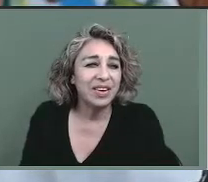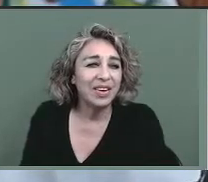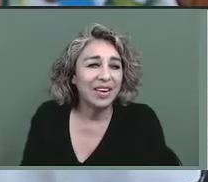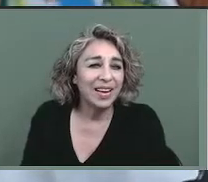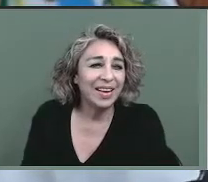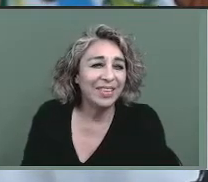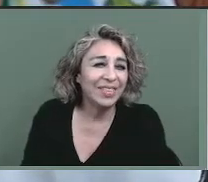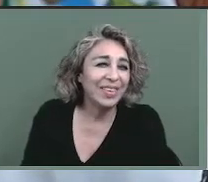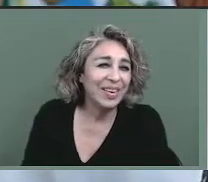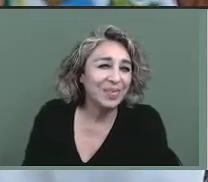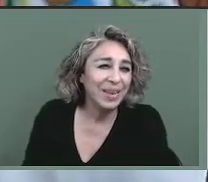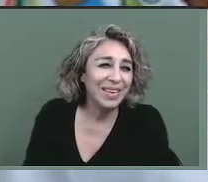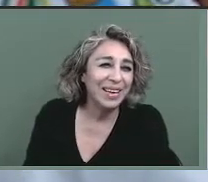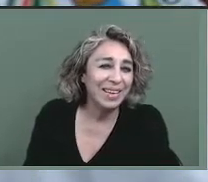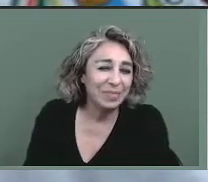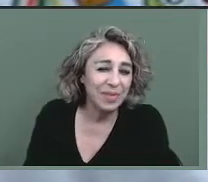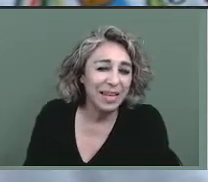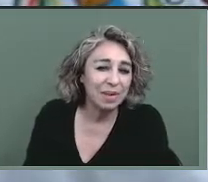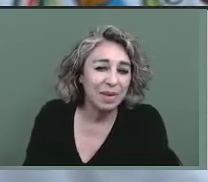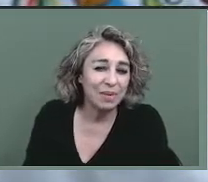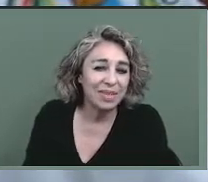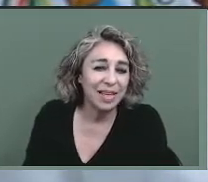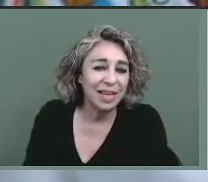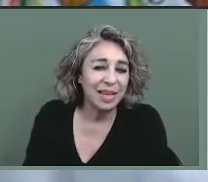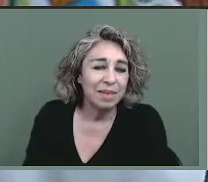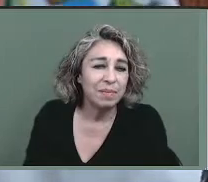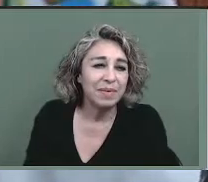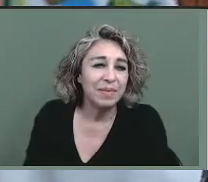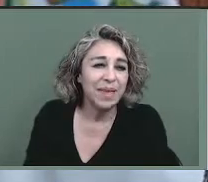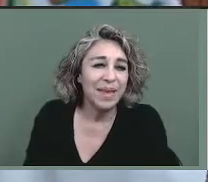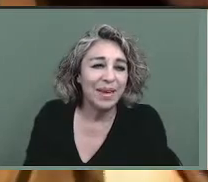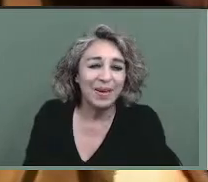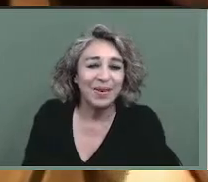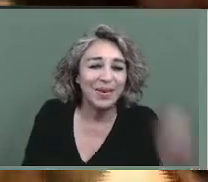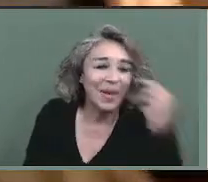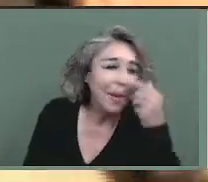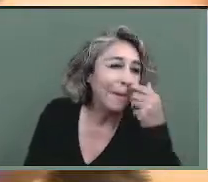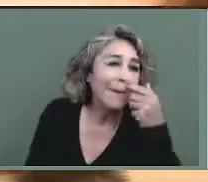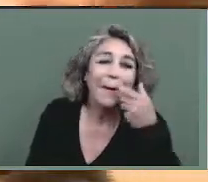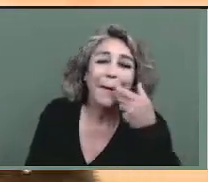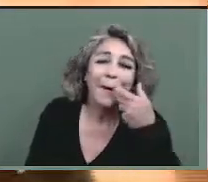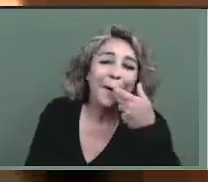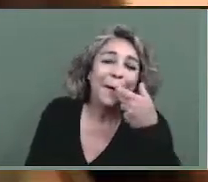governor of Puebla, Miguel Barbosa. Viva México.